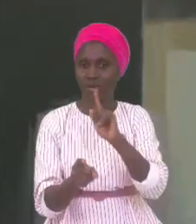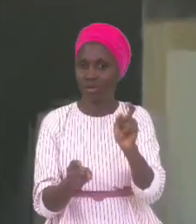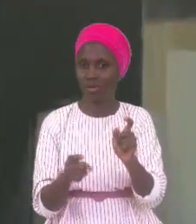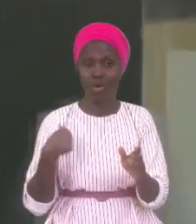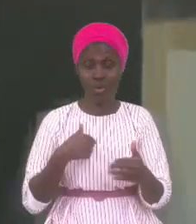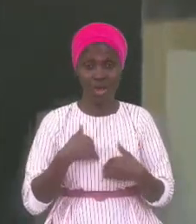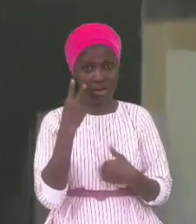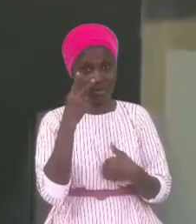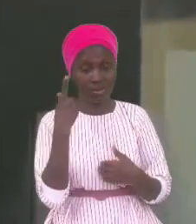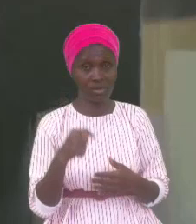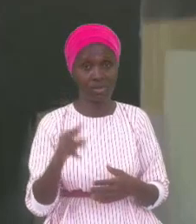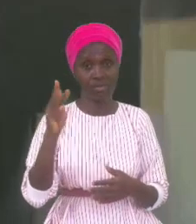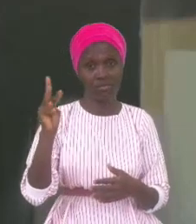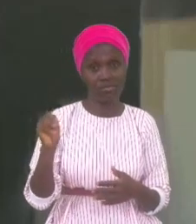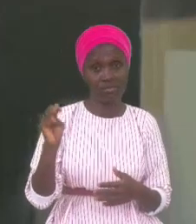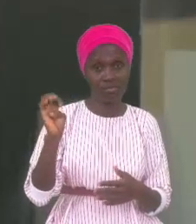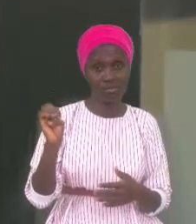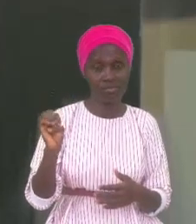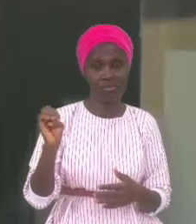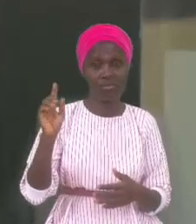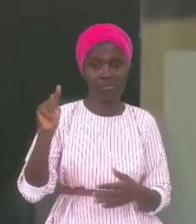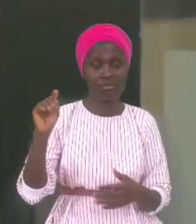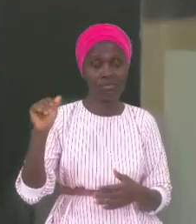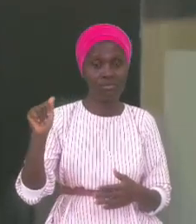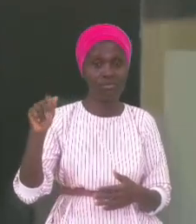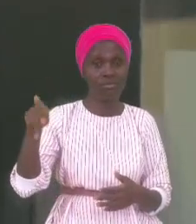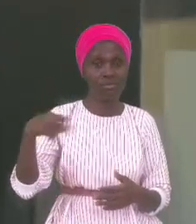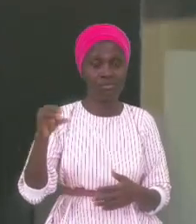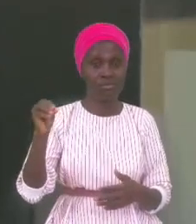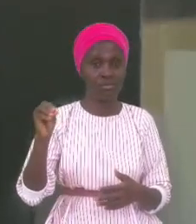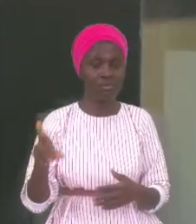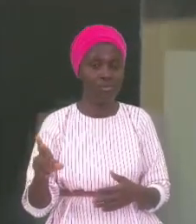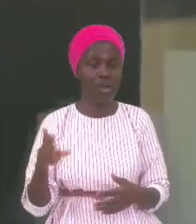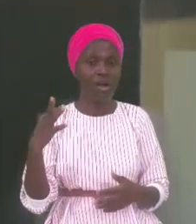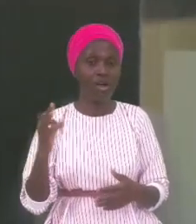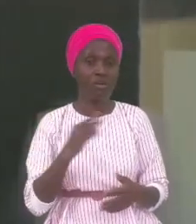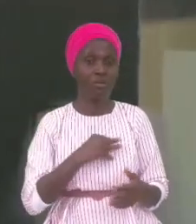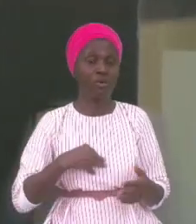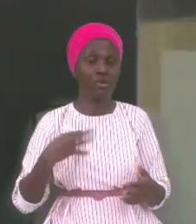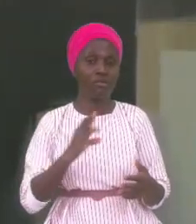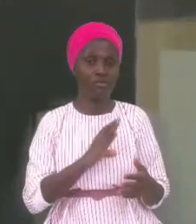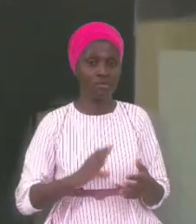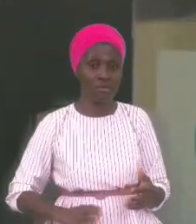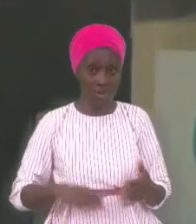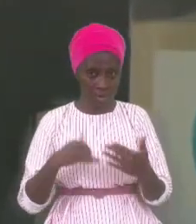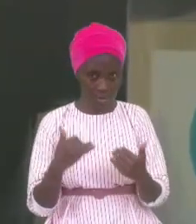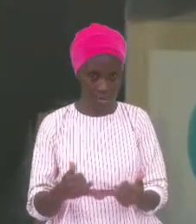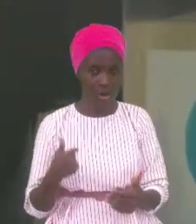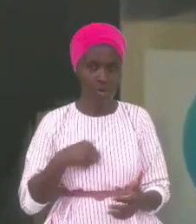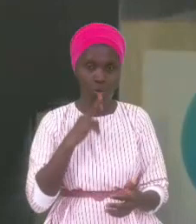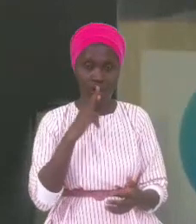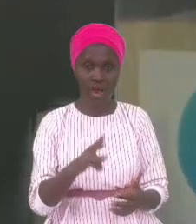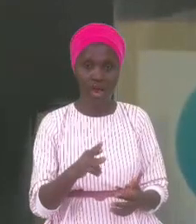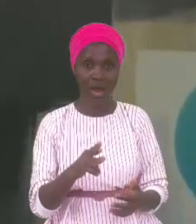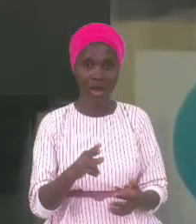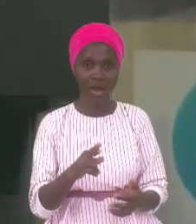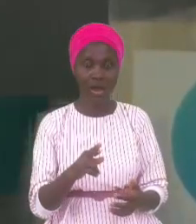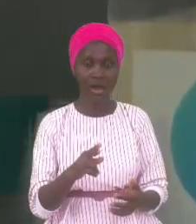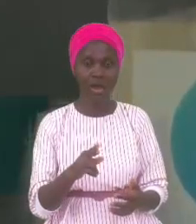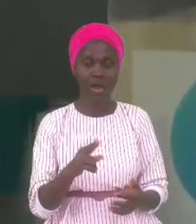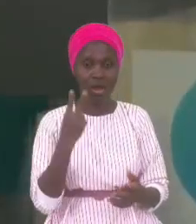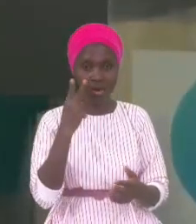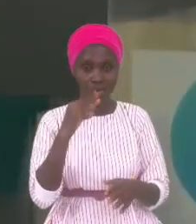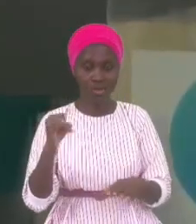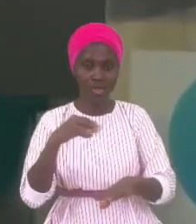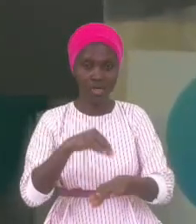the ministers of the body of Christ. Now we're looking at members, the membership of the church, the